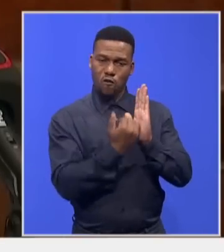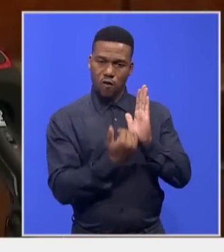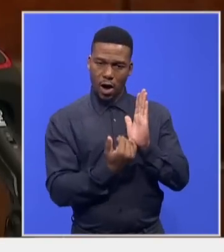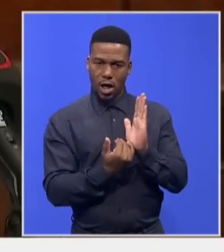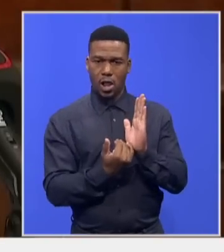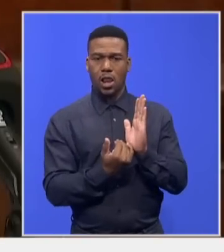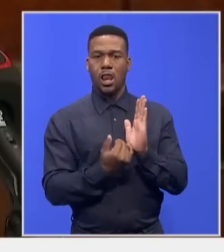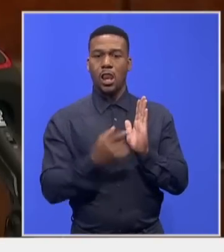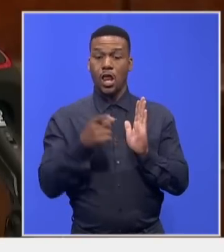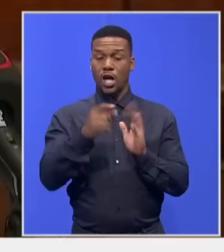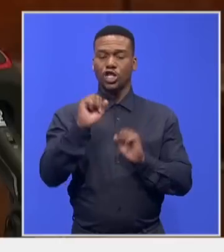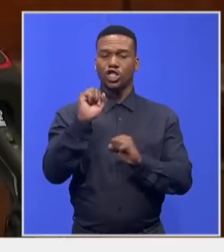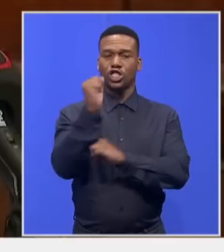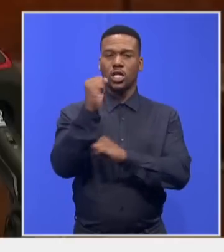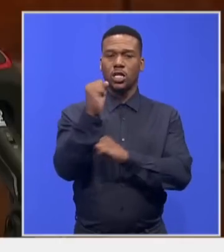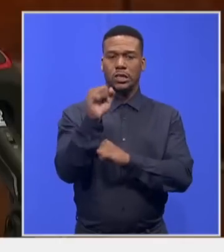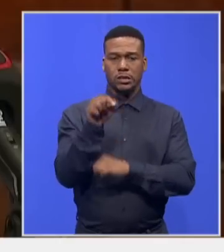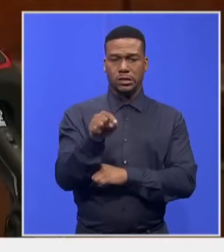solar PV,